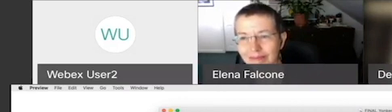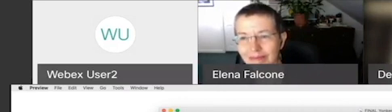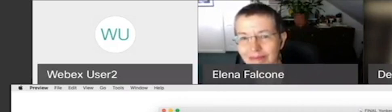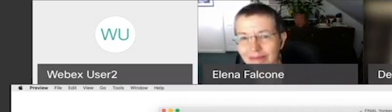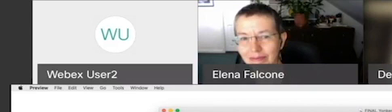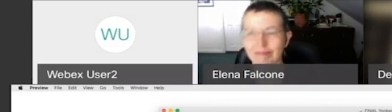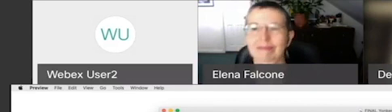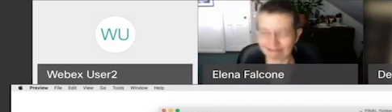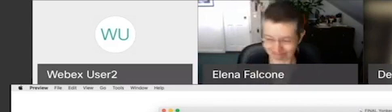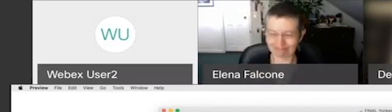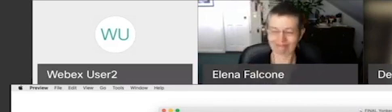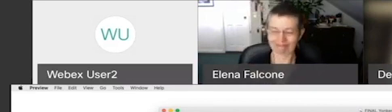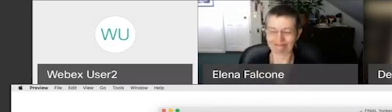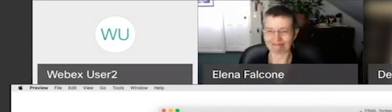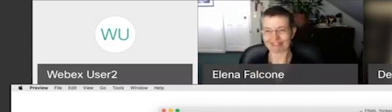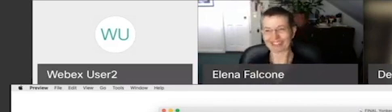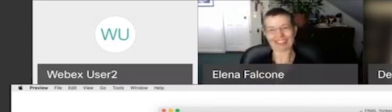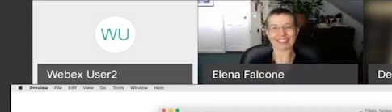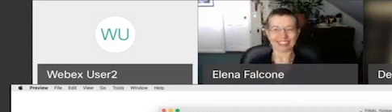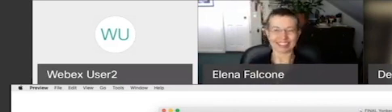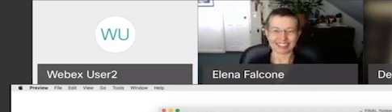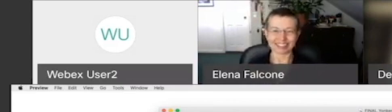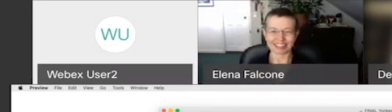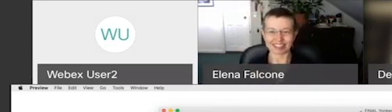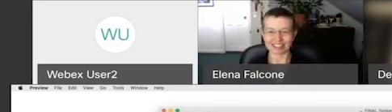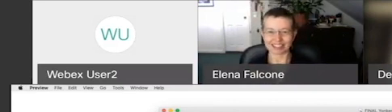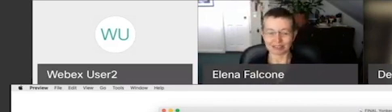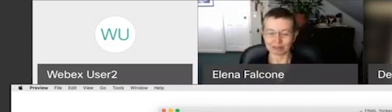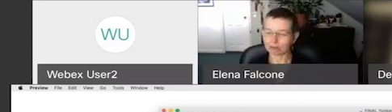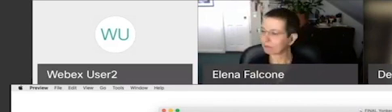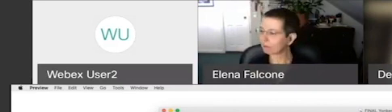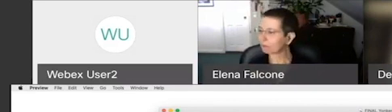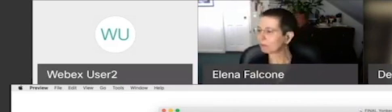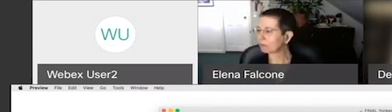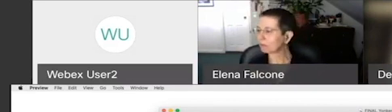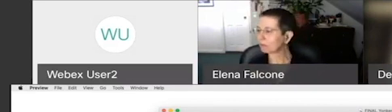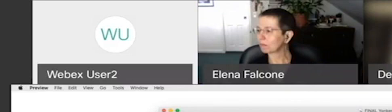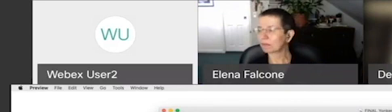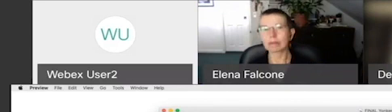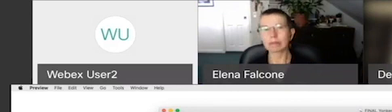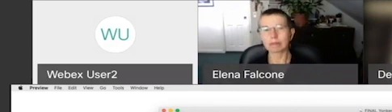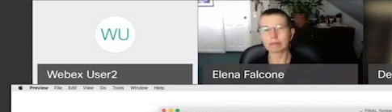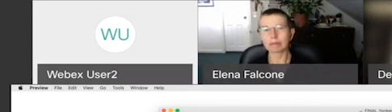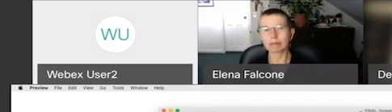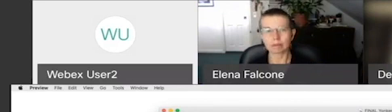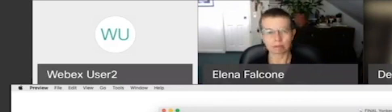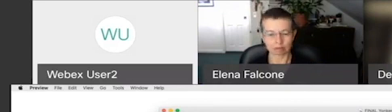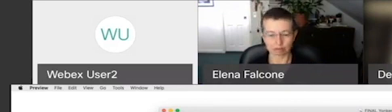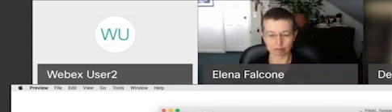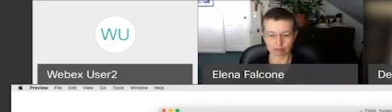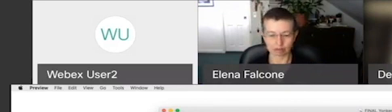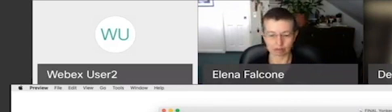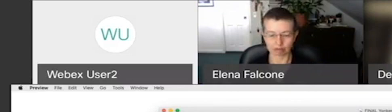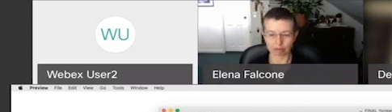you, Elena, for the slide. A power of attorney is a document that says, if I am unable to handle my financial